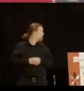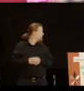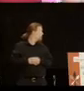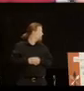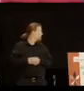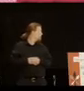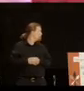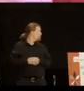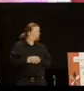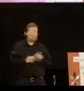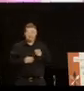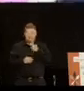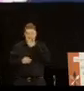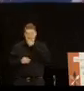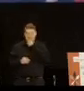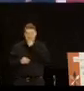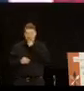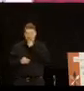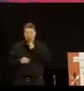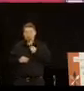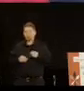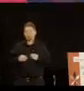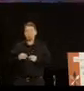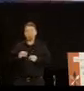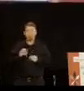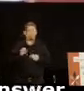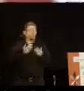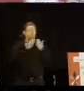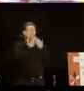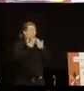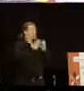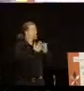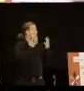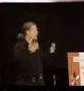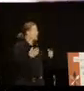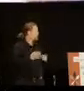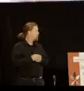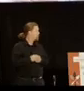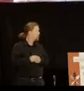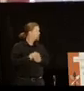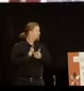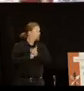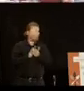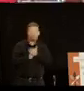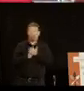All right. So again, thank you so much. This is